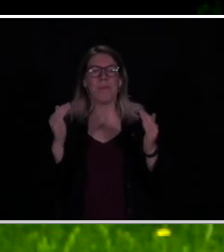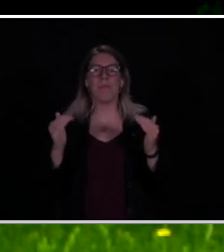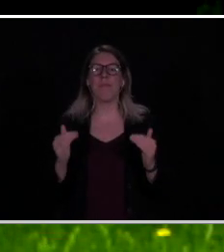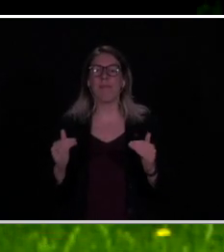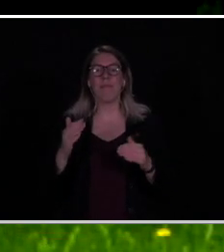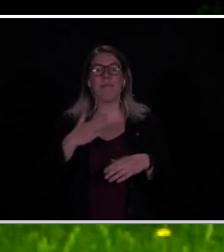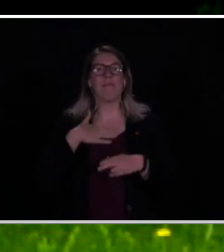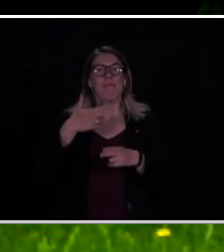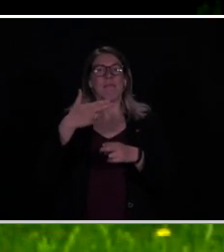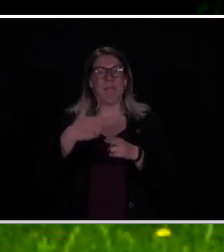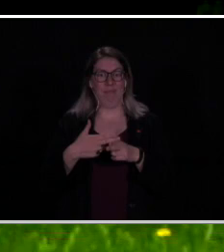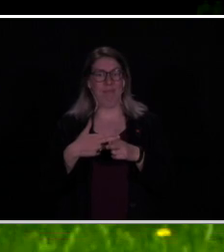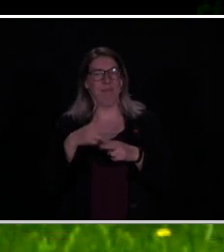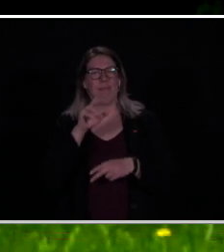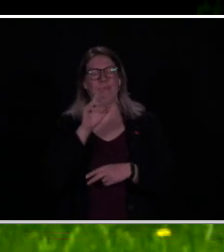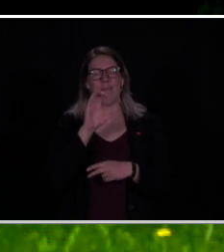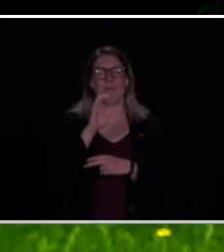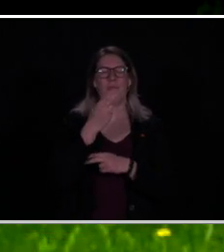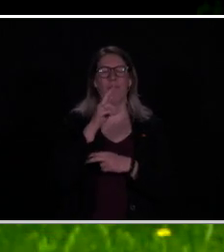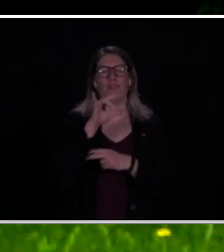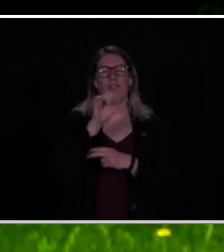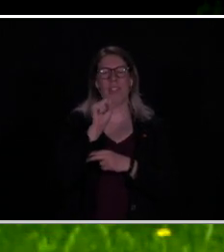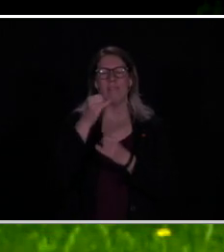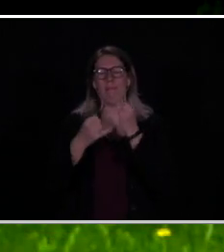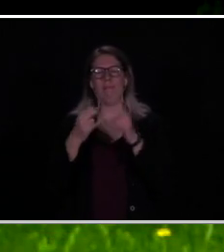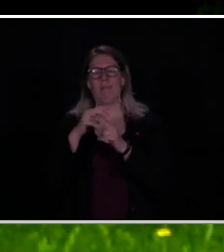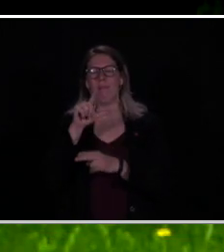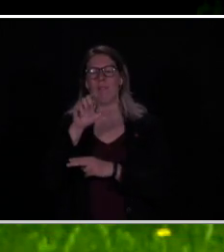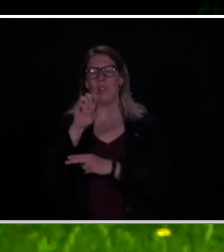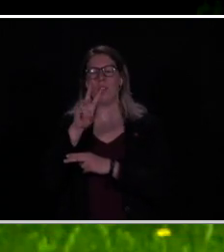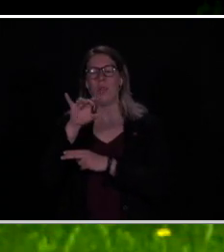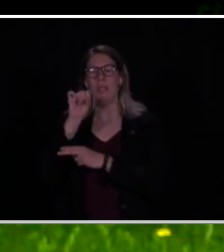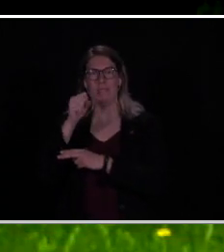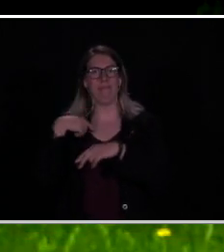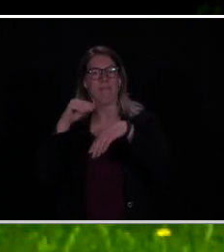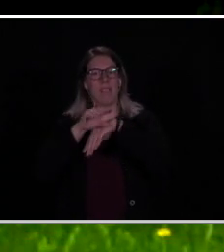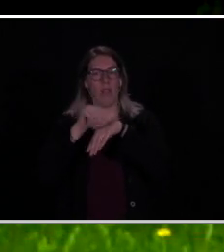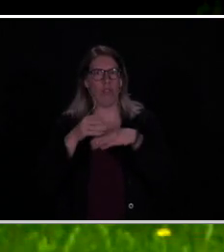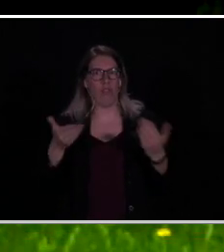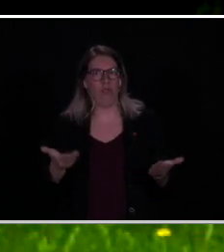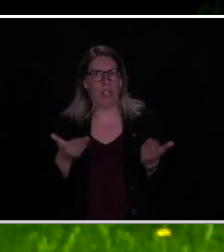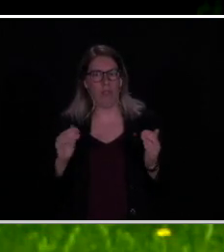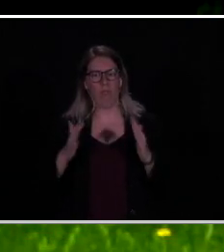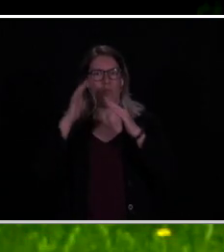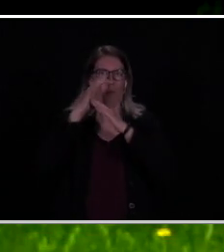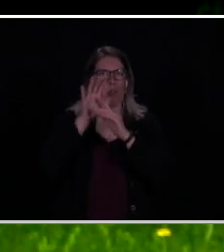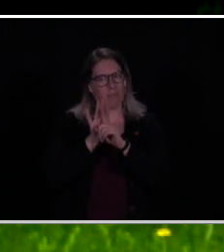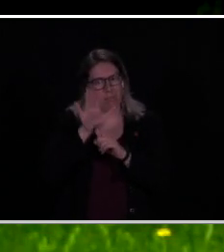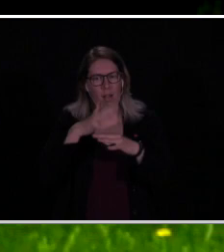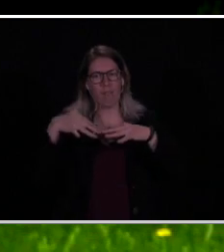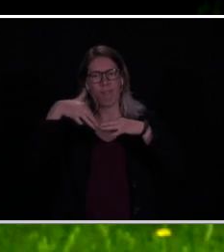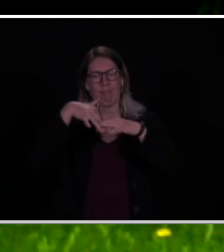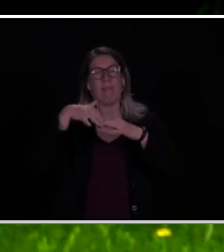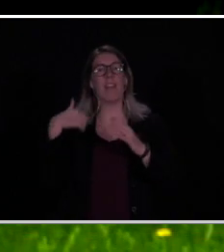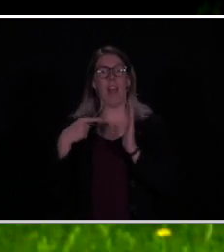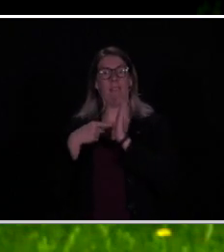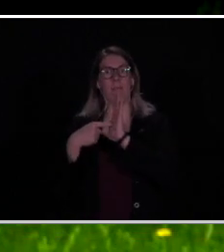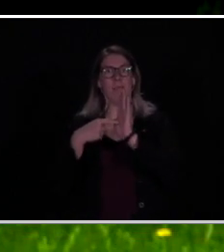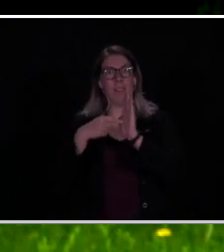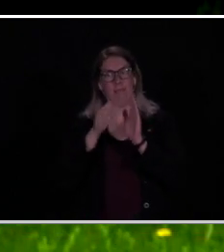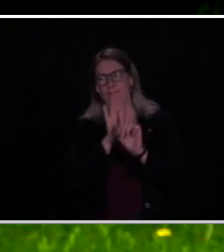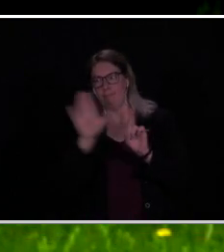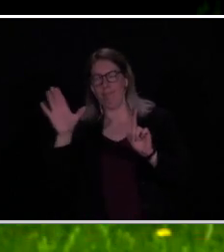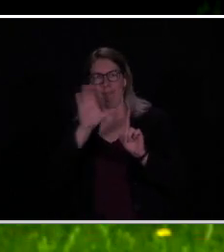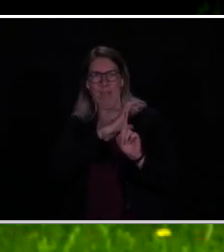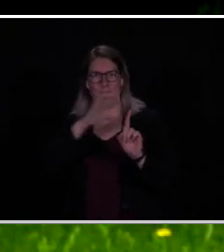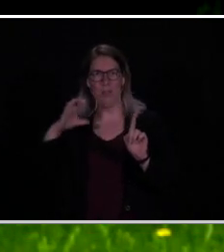Given name is Chris Lewis. I am a counselor of Squamish Nation, one of 16. And on behalf of our council, I want to welcome